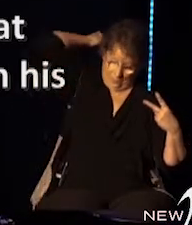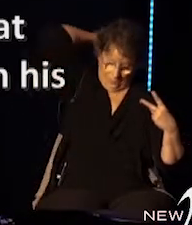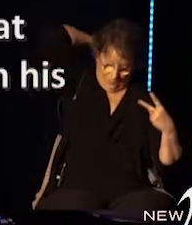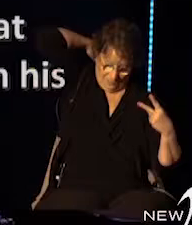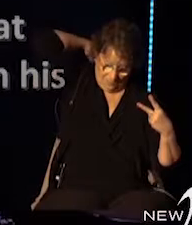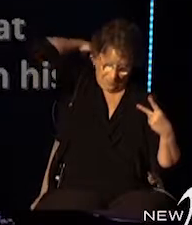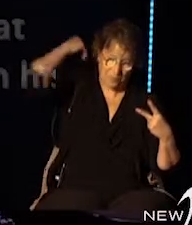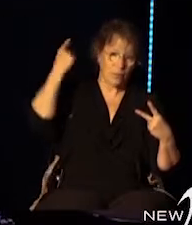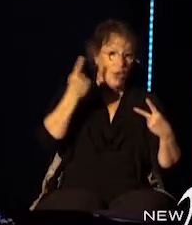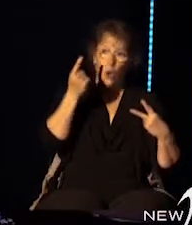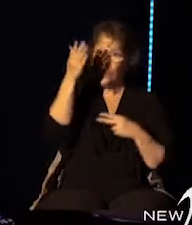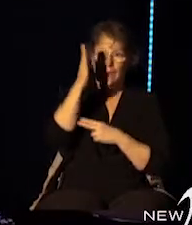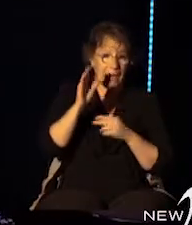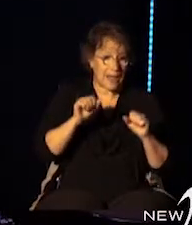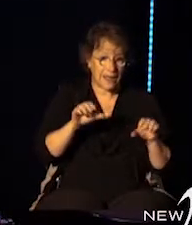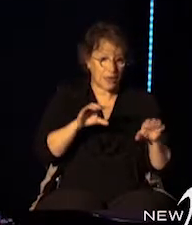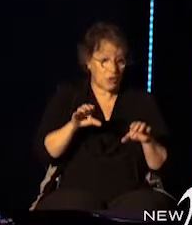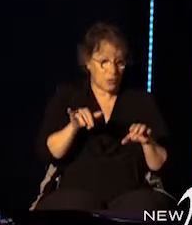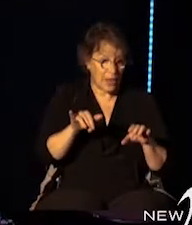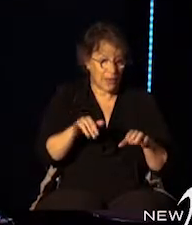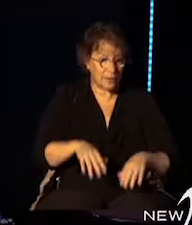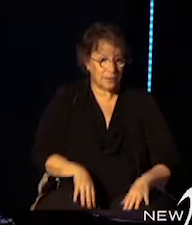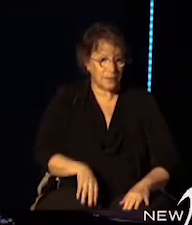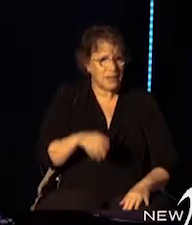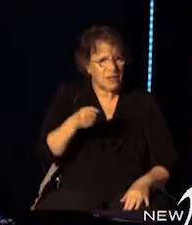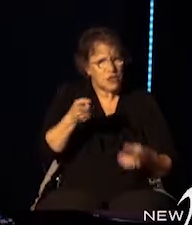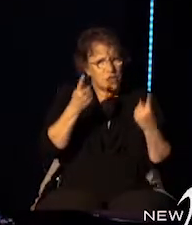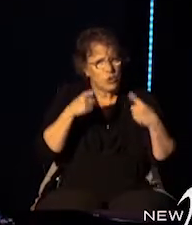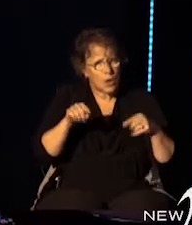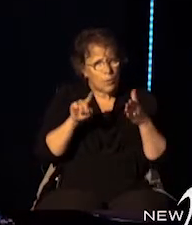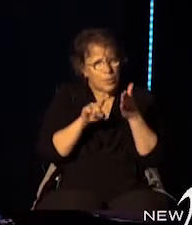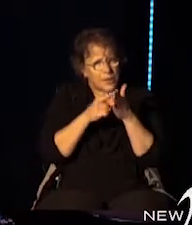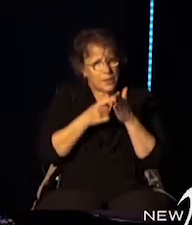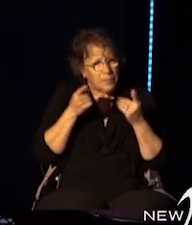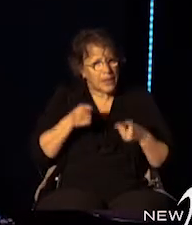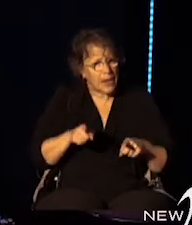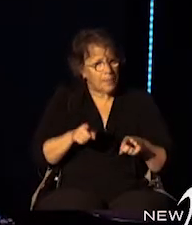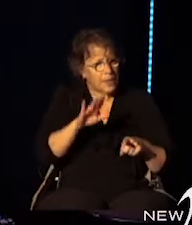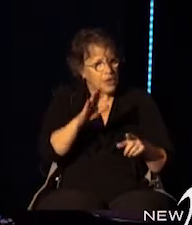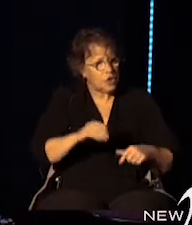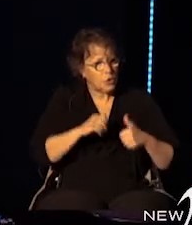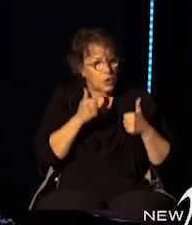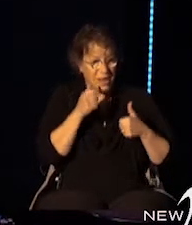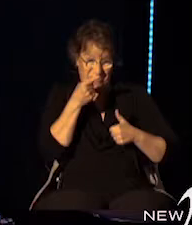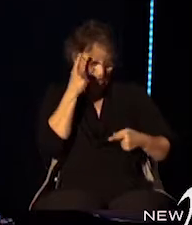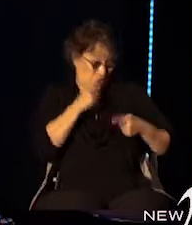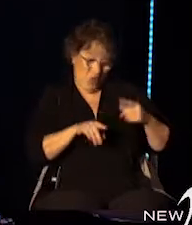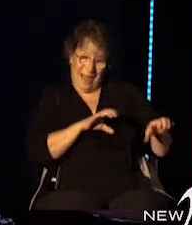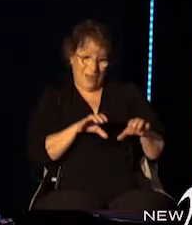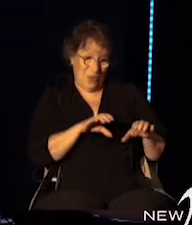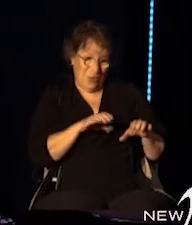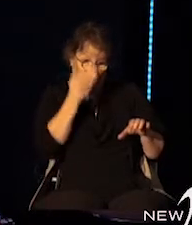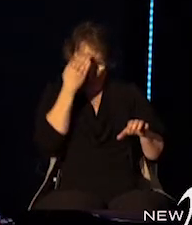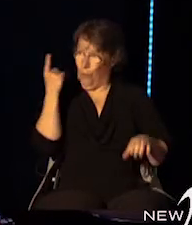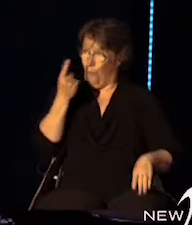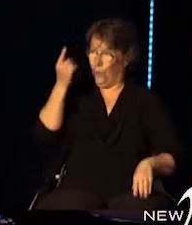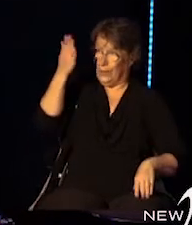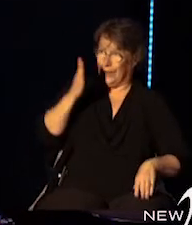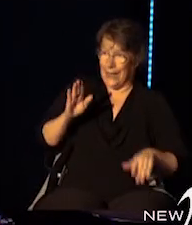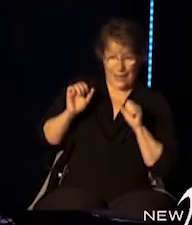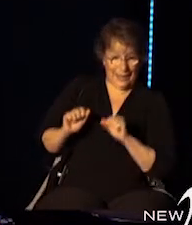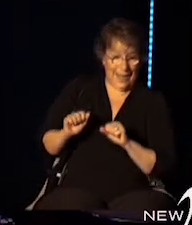right? Did you come here with something in your life that you can't do, and you know only God can do